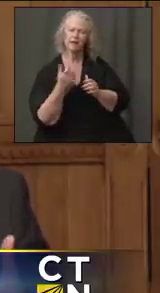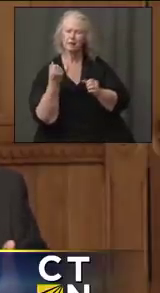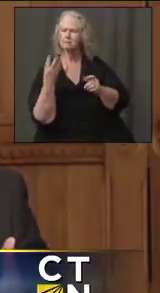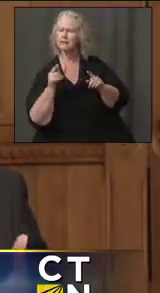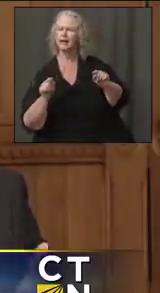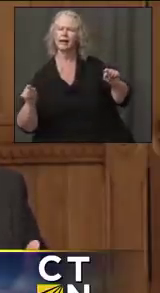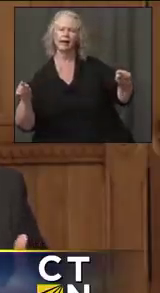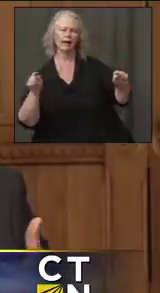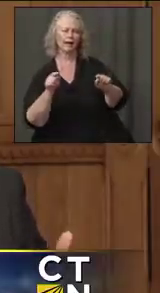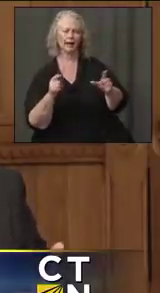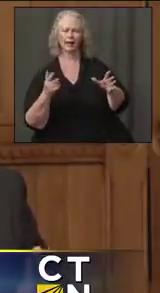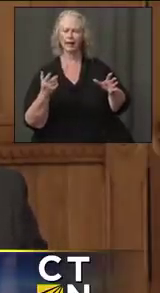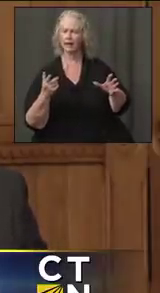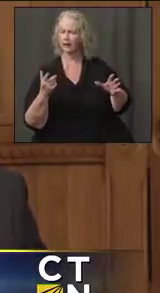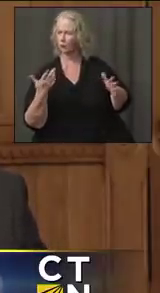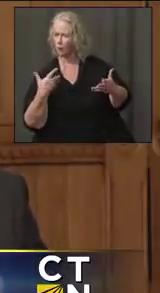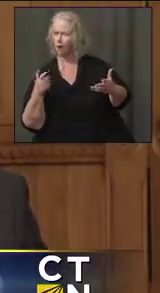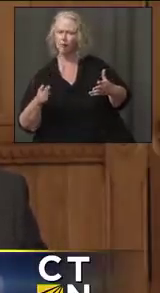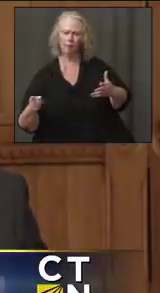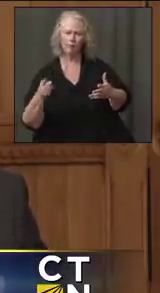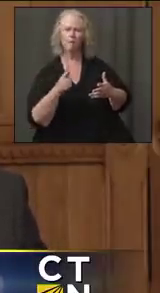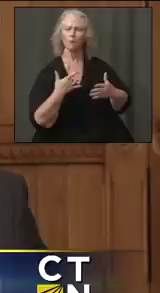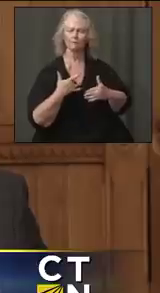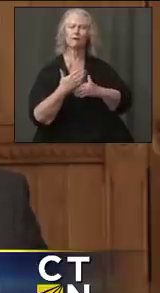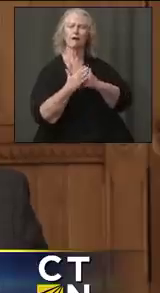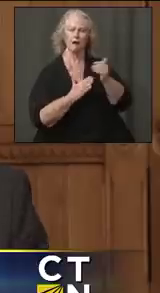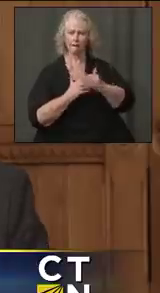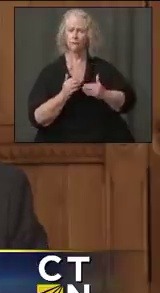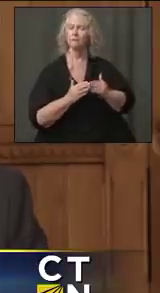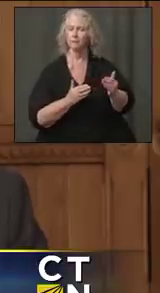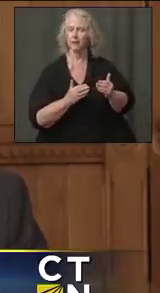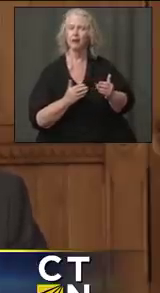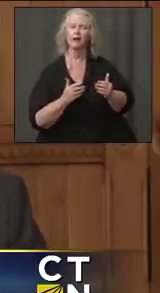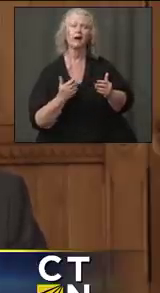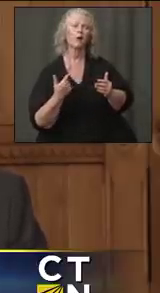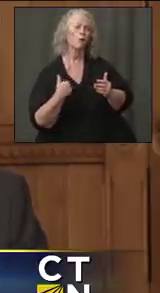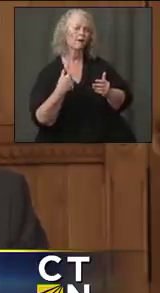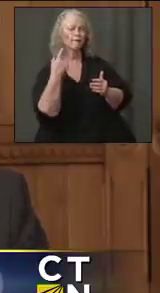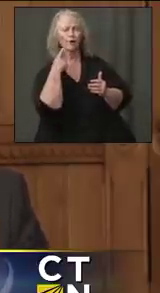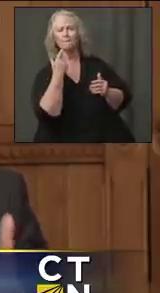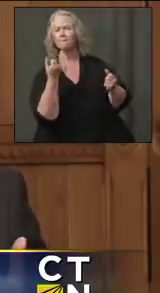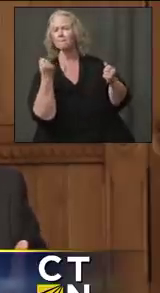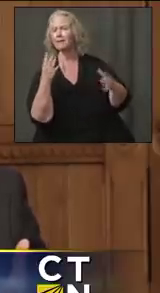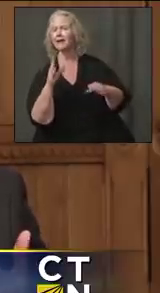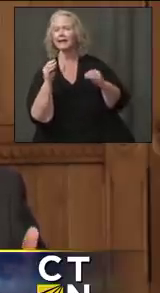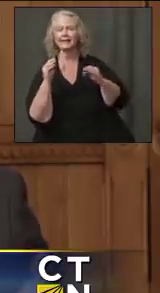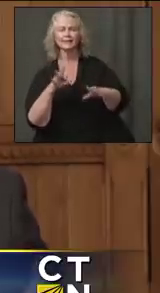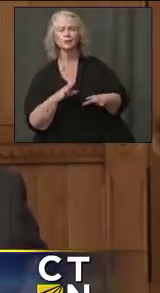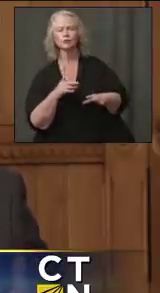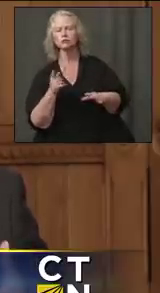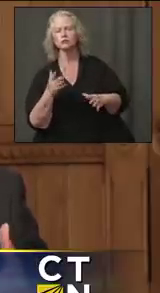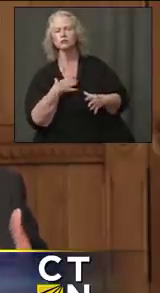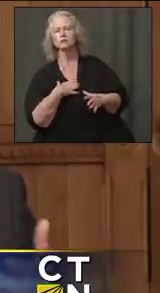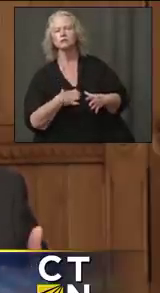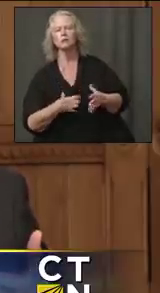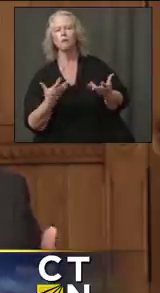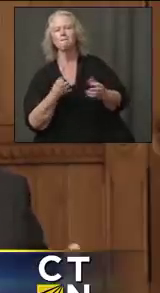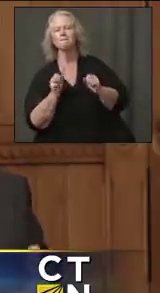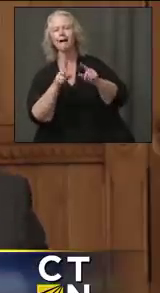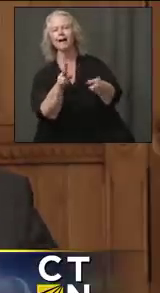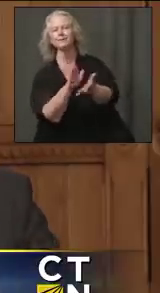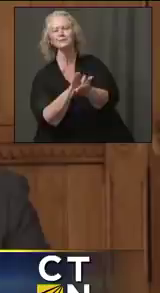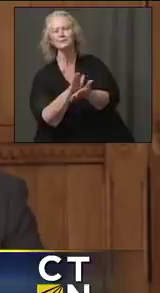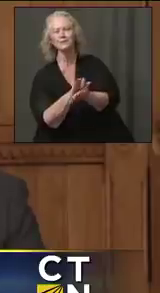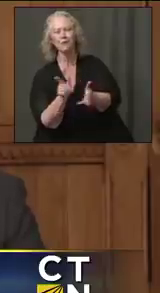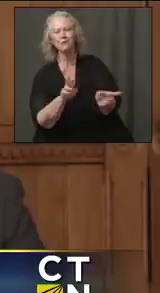to make sure that the plan, they feel comfortable with it. But ultimately, you know, we've heard from many other teachers who said that they want to go back to school and they feel they're ready to